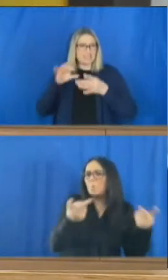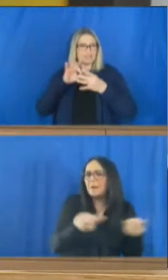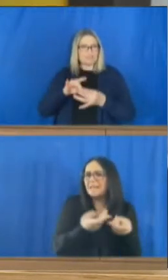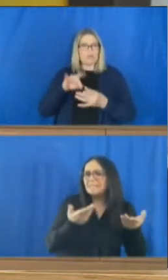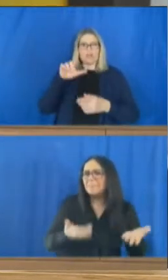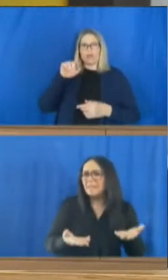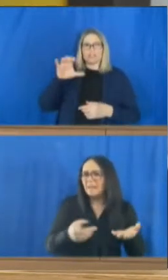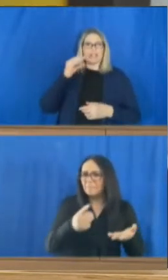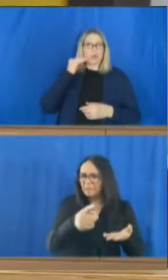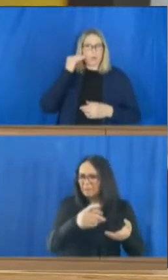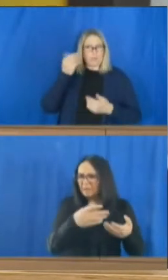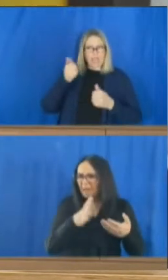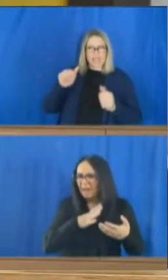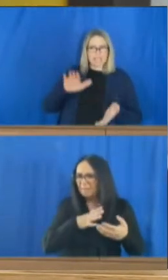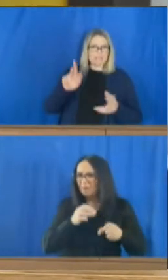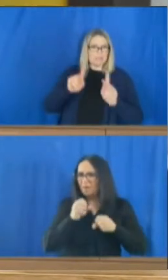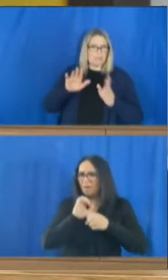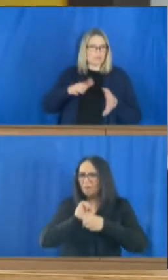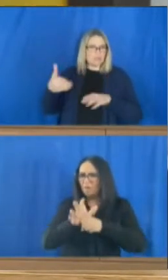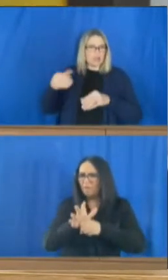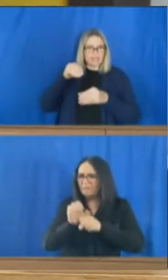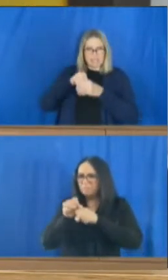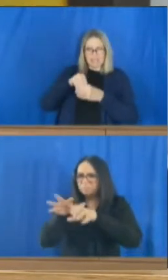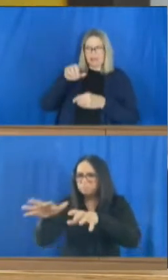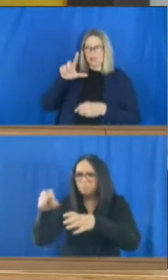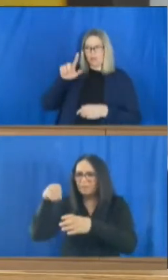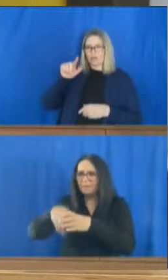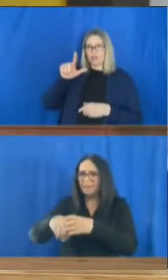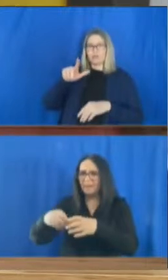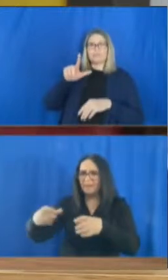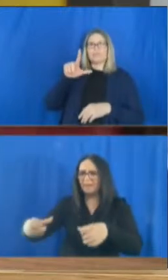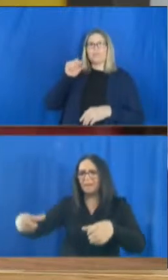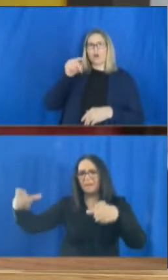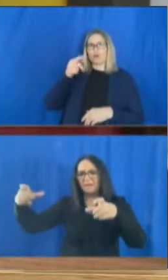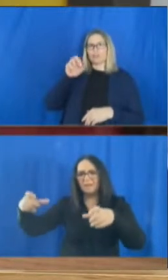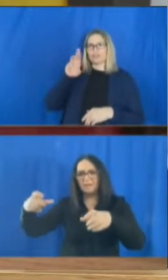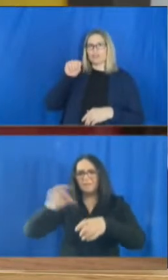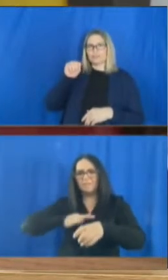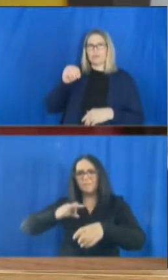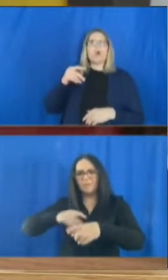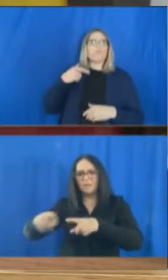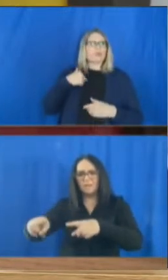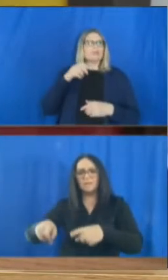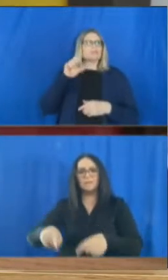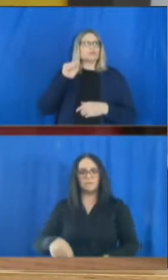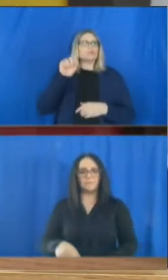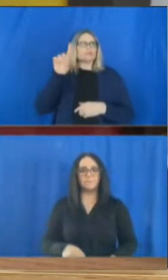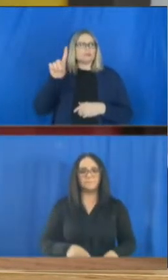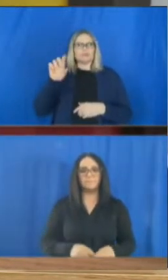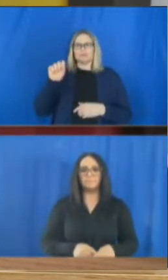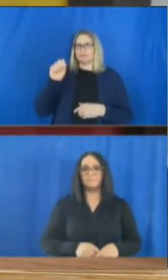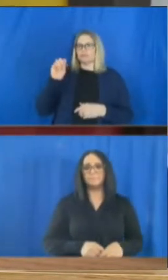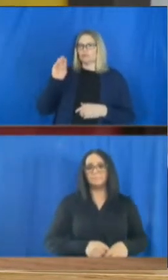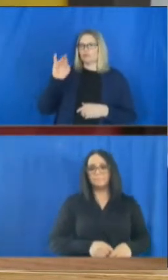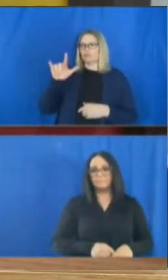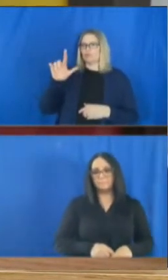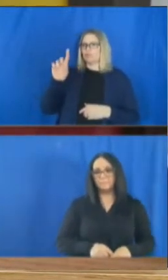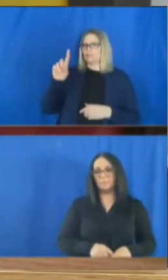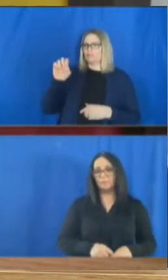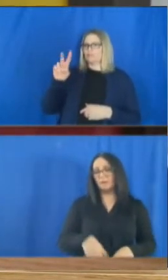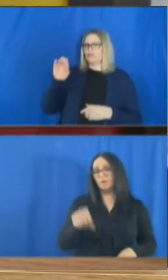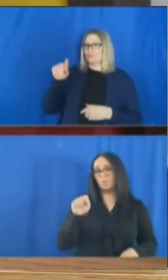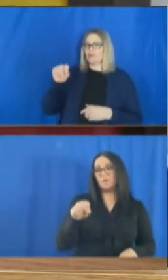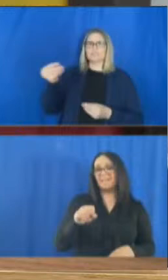been 12 deaths associated with nursing homes from COVID. That was the most recent number I received. In terms